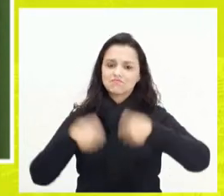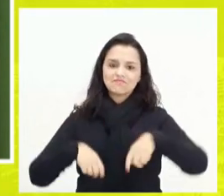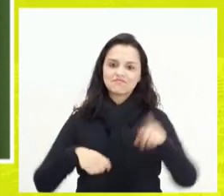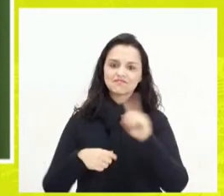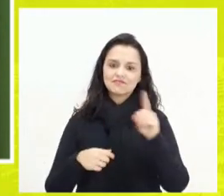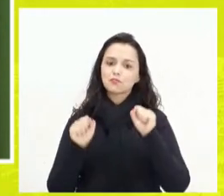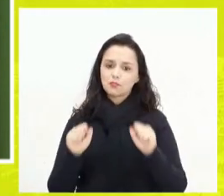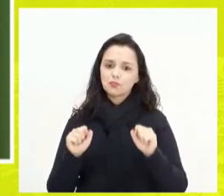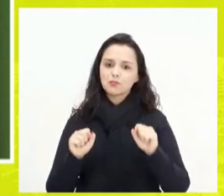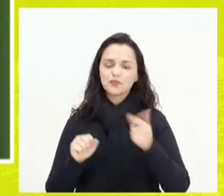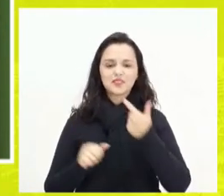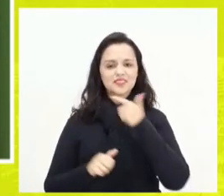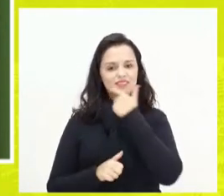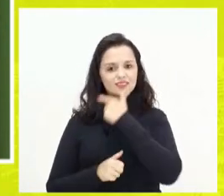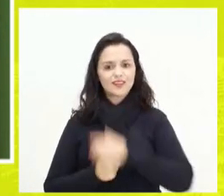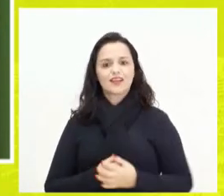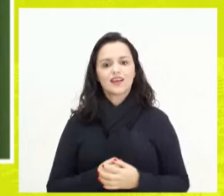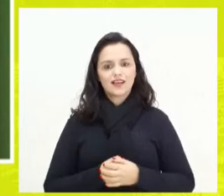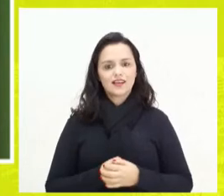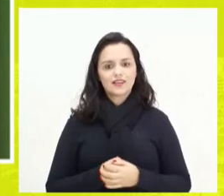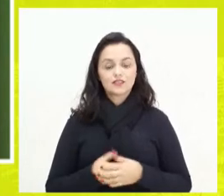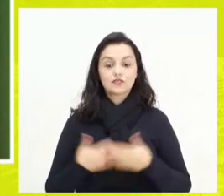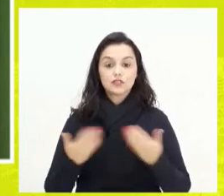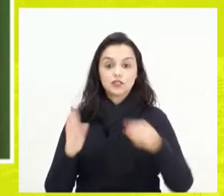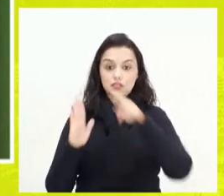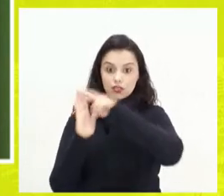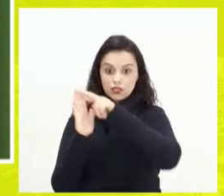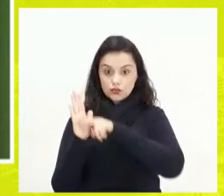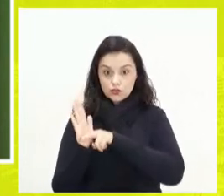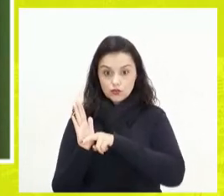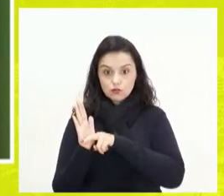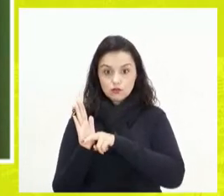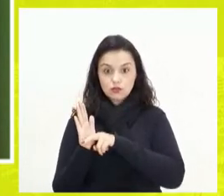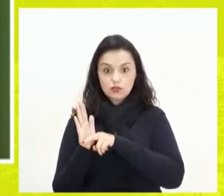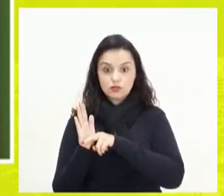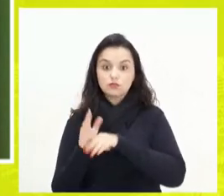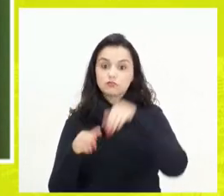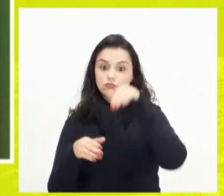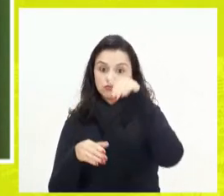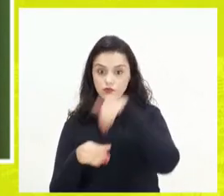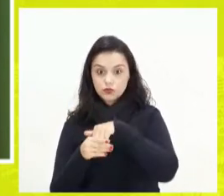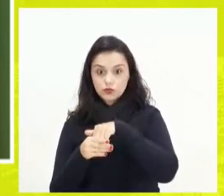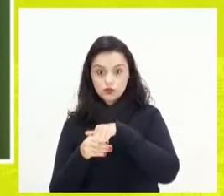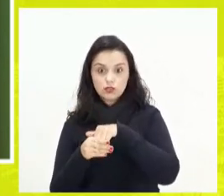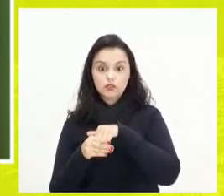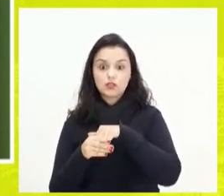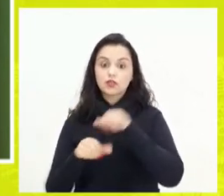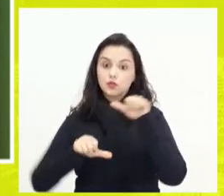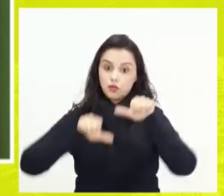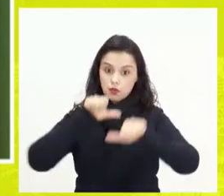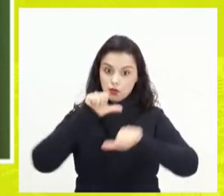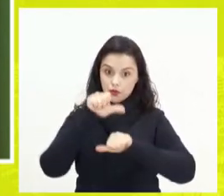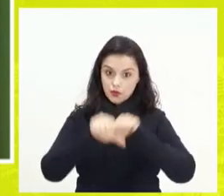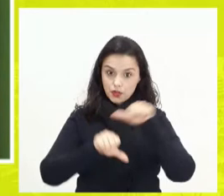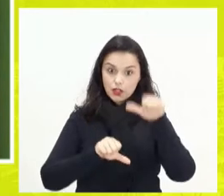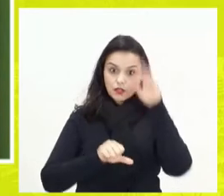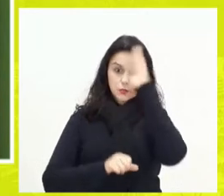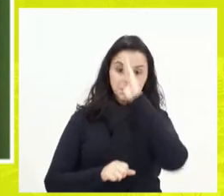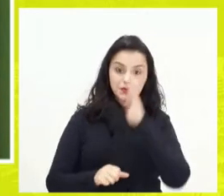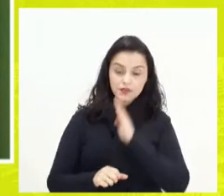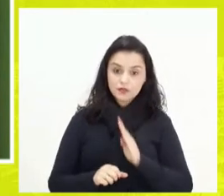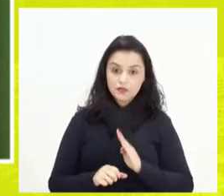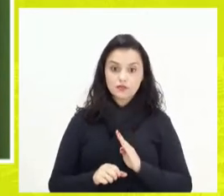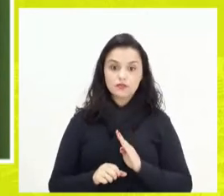even fun information we don't have to be so serious because the if you had some changes in